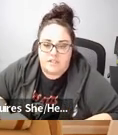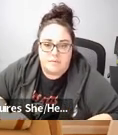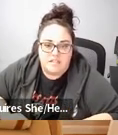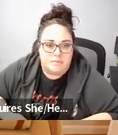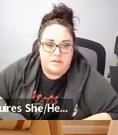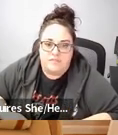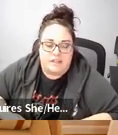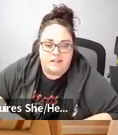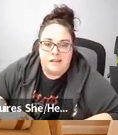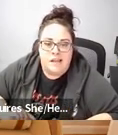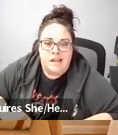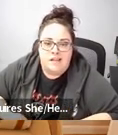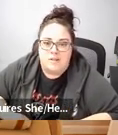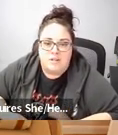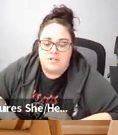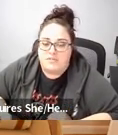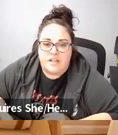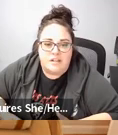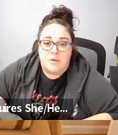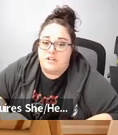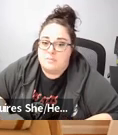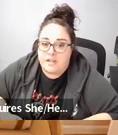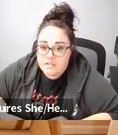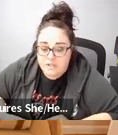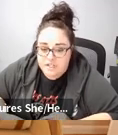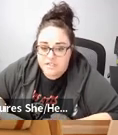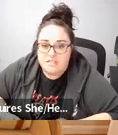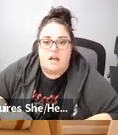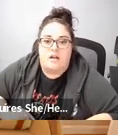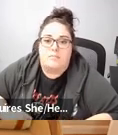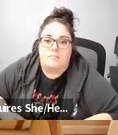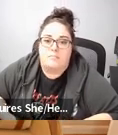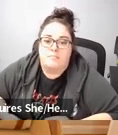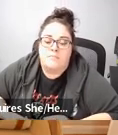Anything is really possible. If like you can use your feet, there's bite switches.